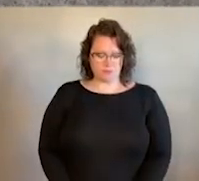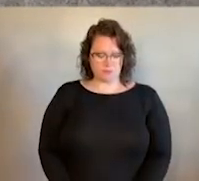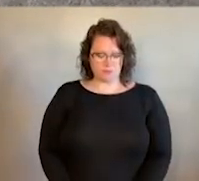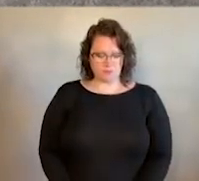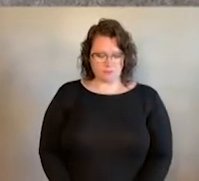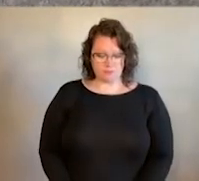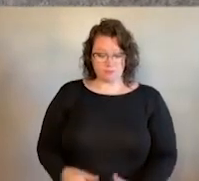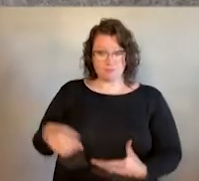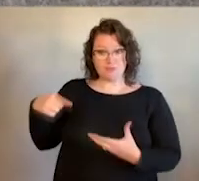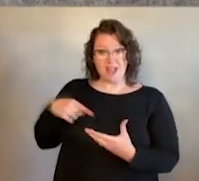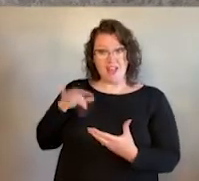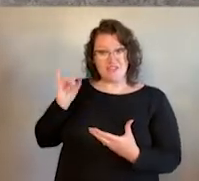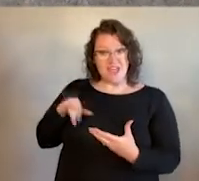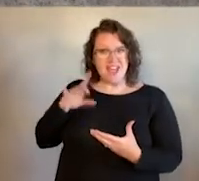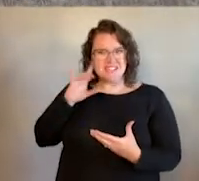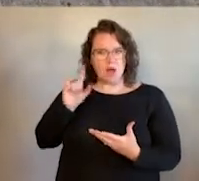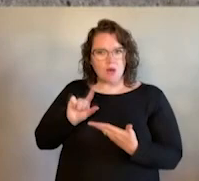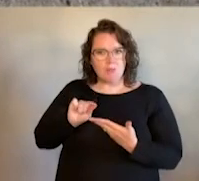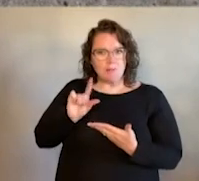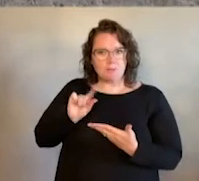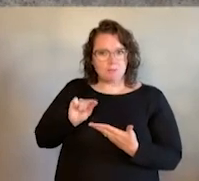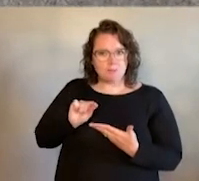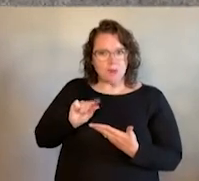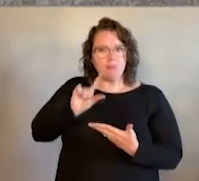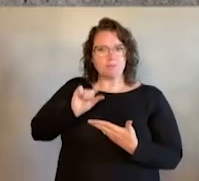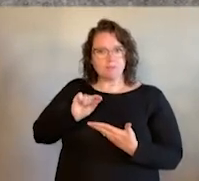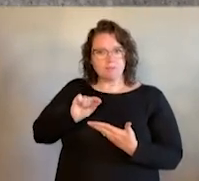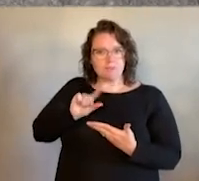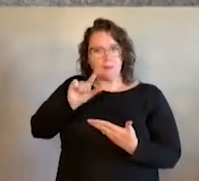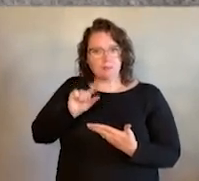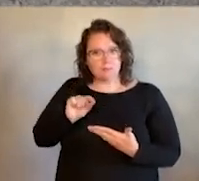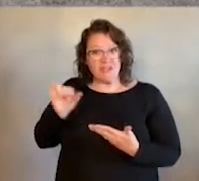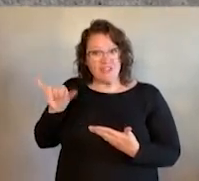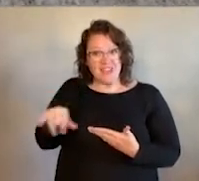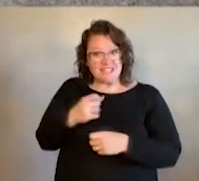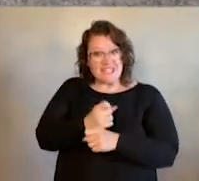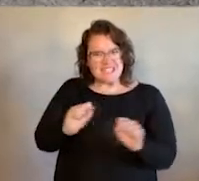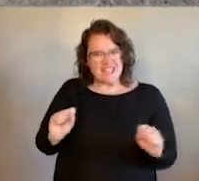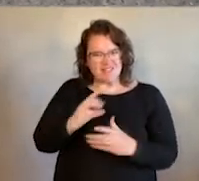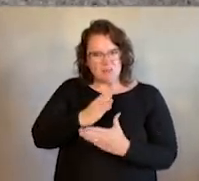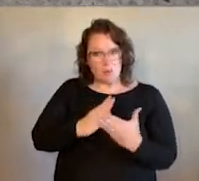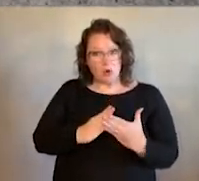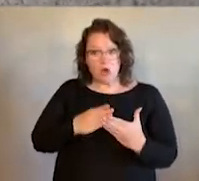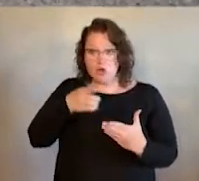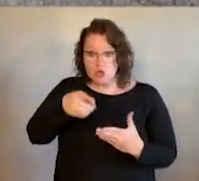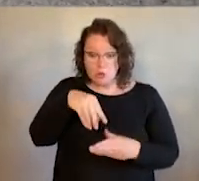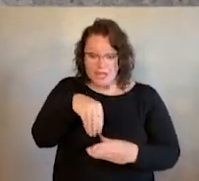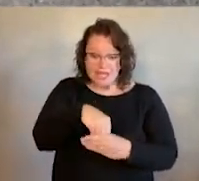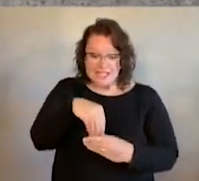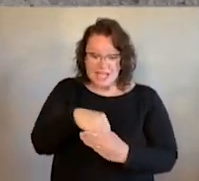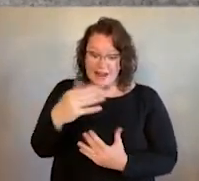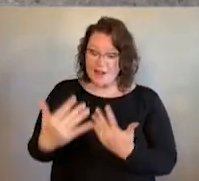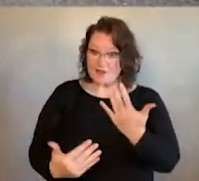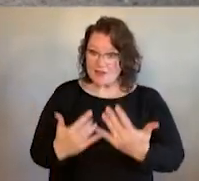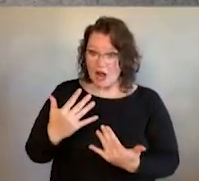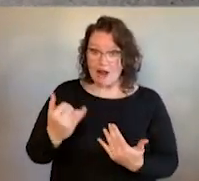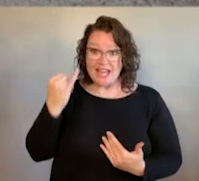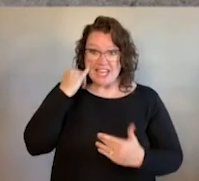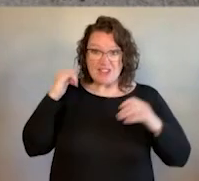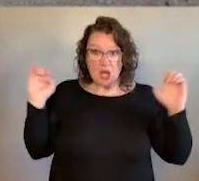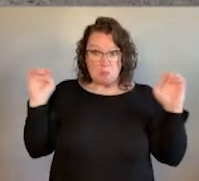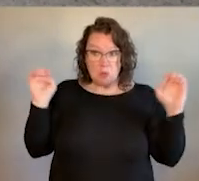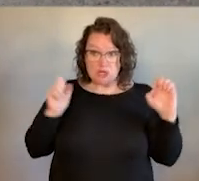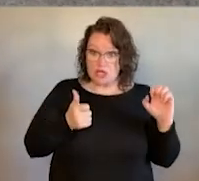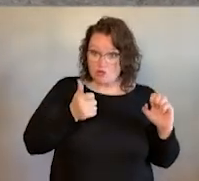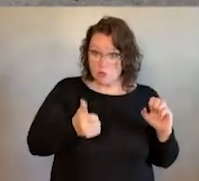So this little thing that chirps like a bird is actually a safety device. And when you're in a fire, if you were to have an emergency